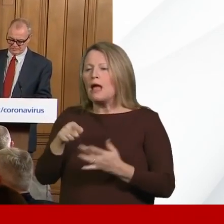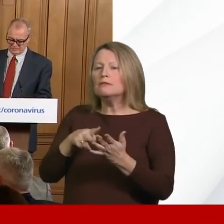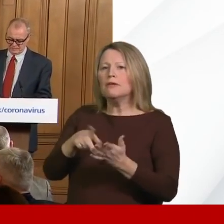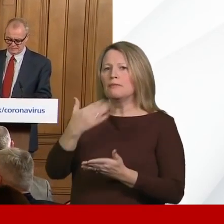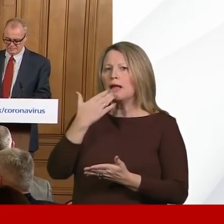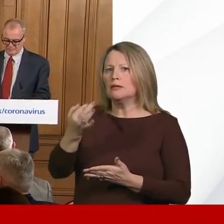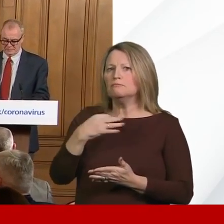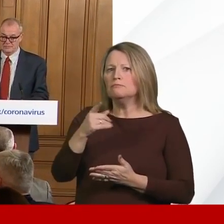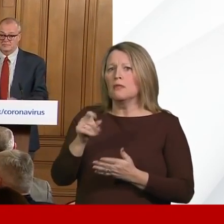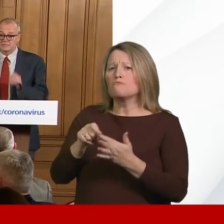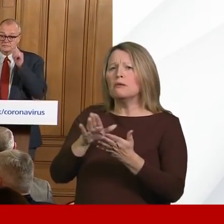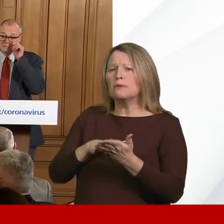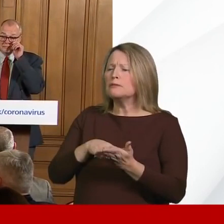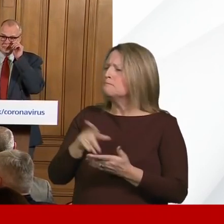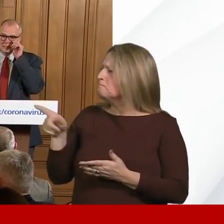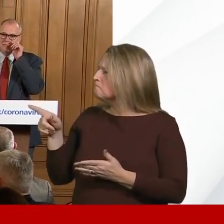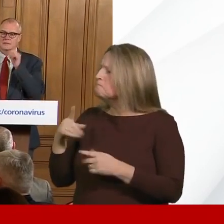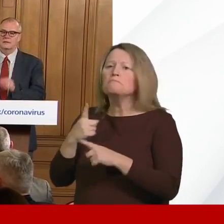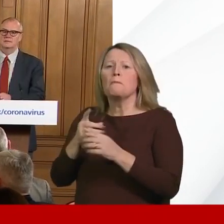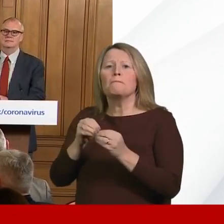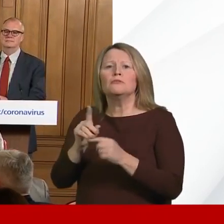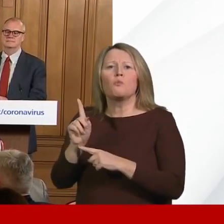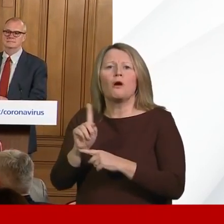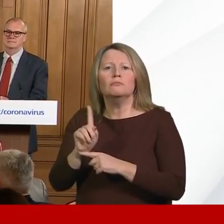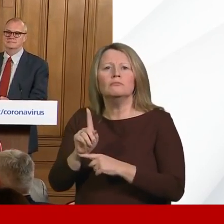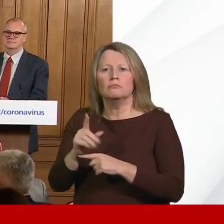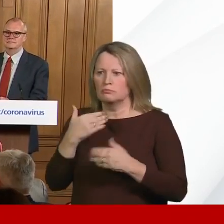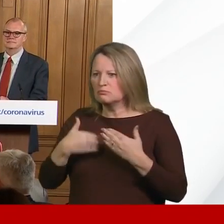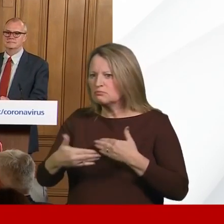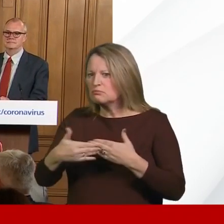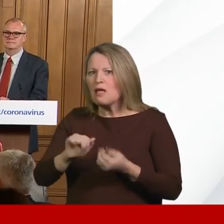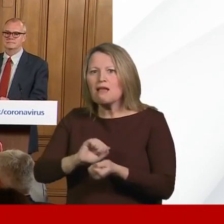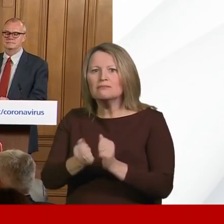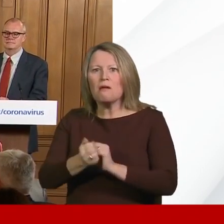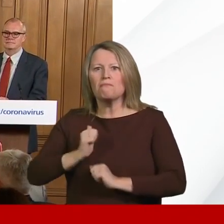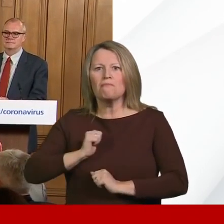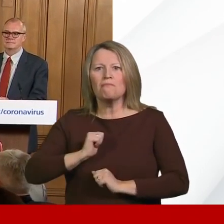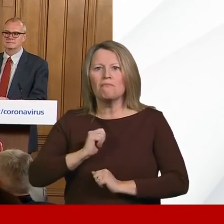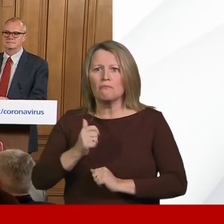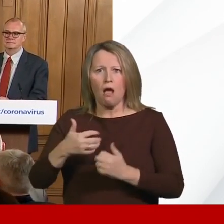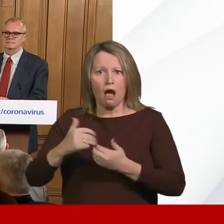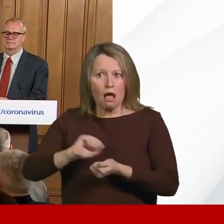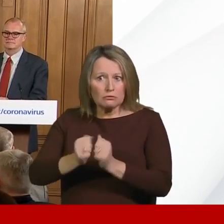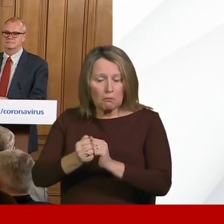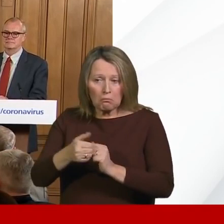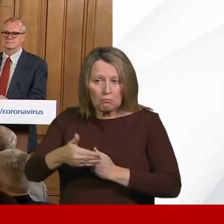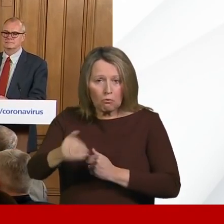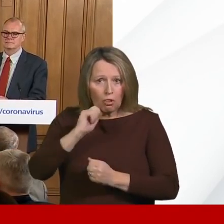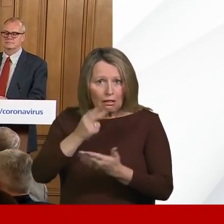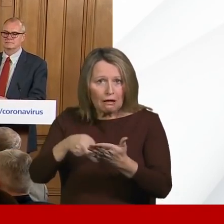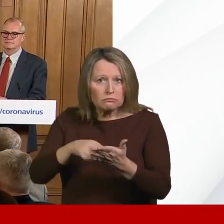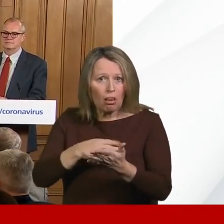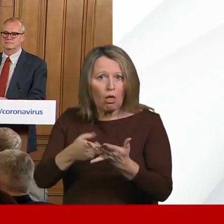preparing to take their GCSEs and A-levels. Their college, sixth form places, their university places and job offers will be contingent on